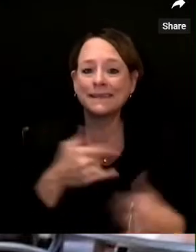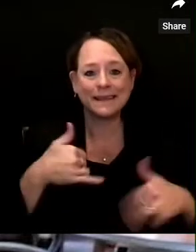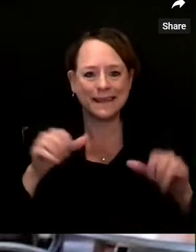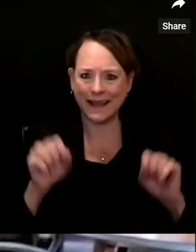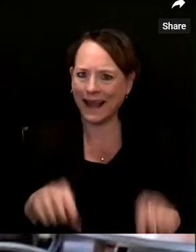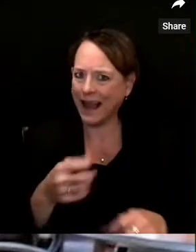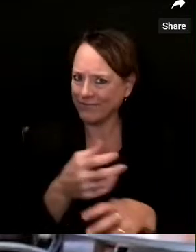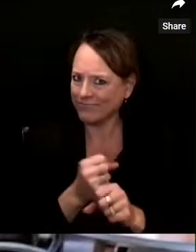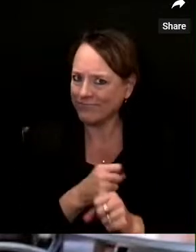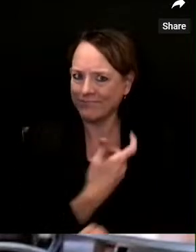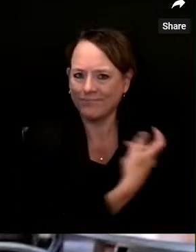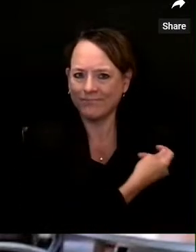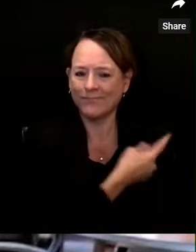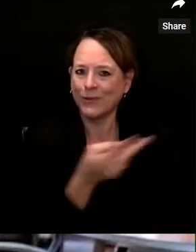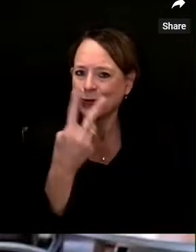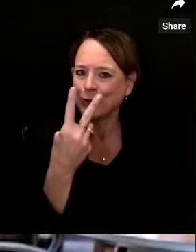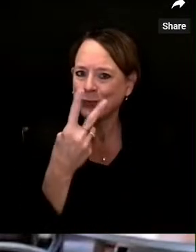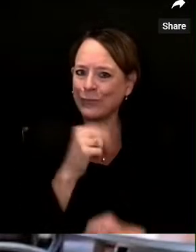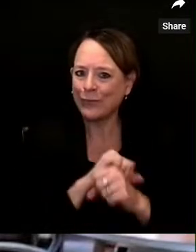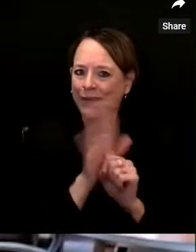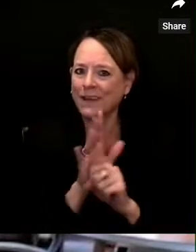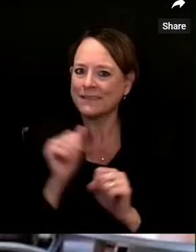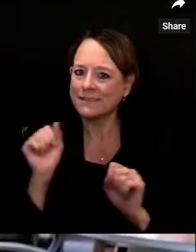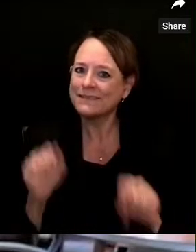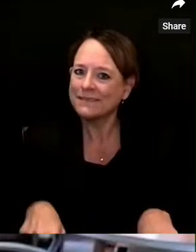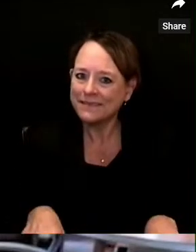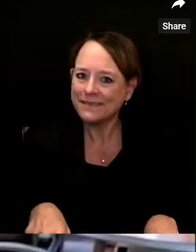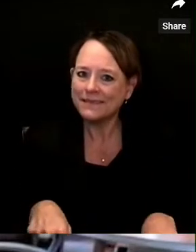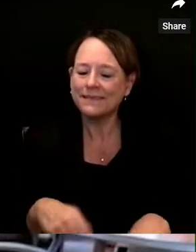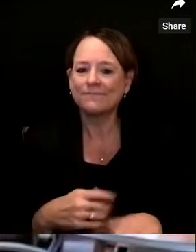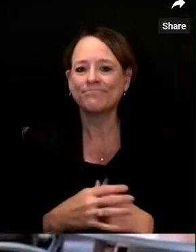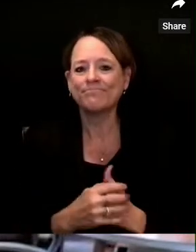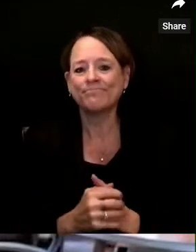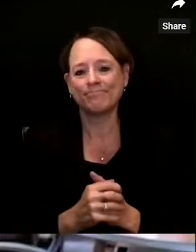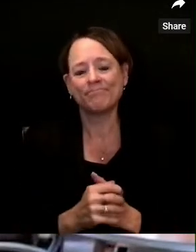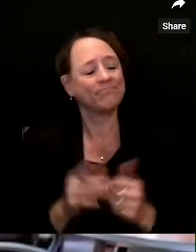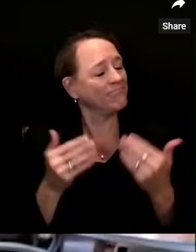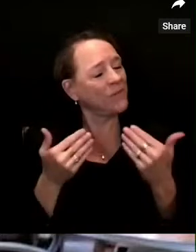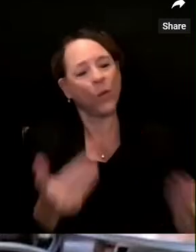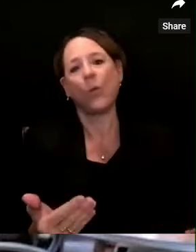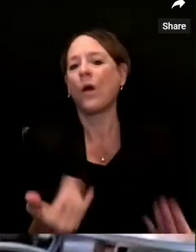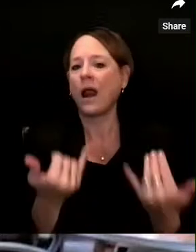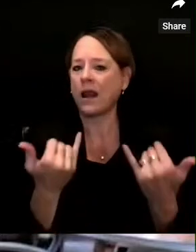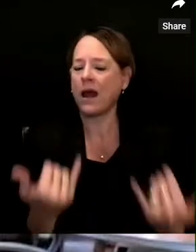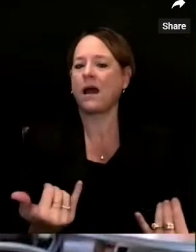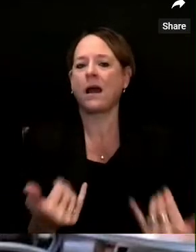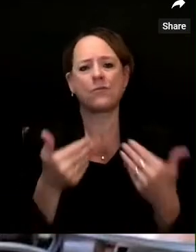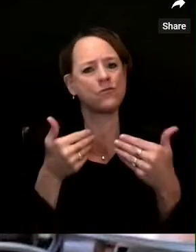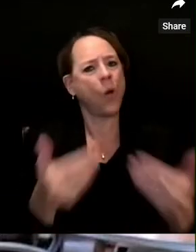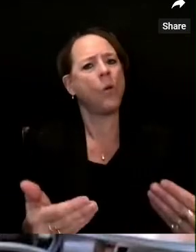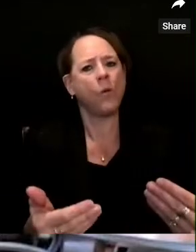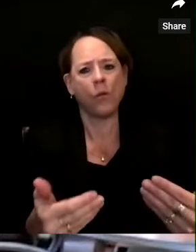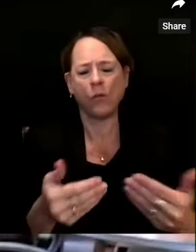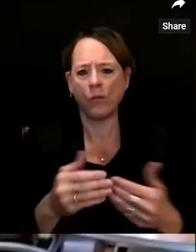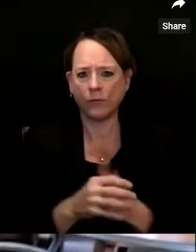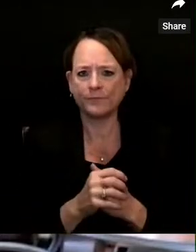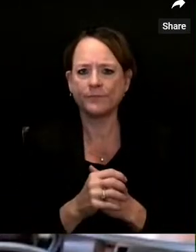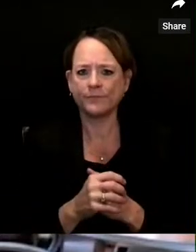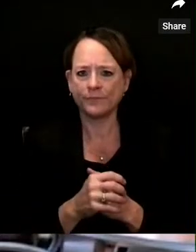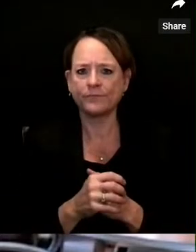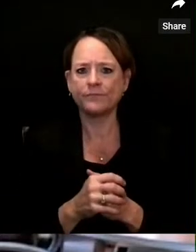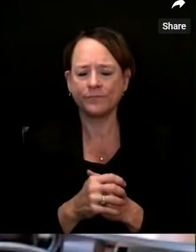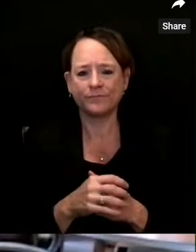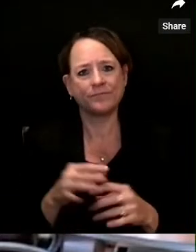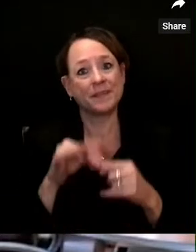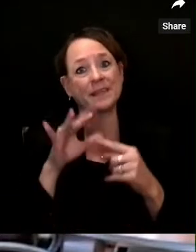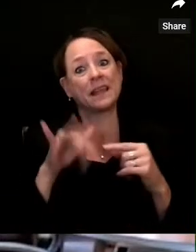to prioritize getting that group of people, again, especially our kids 12 and up, vaccinated